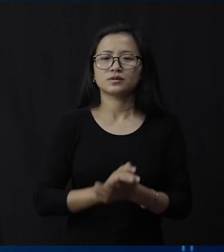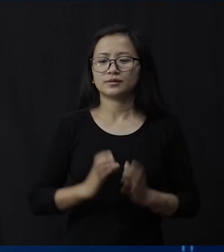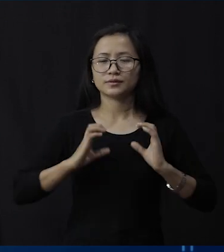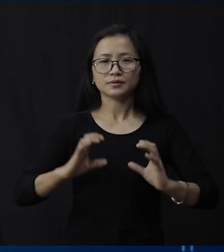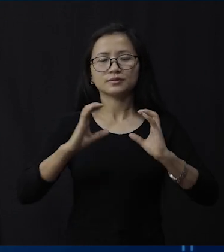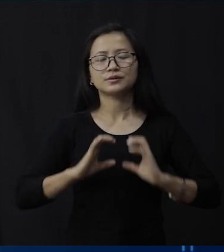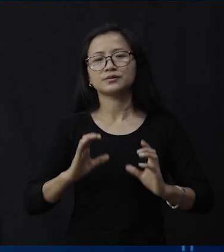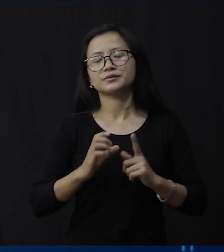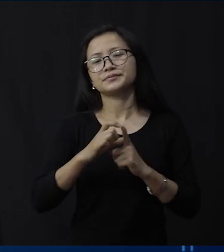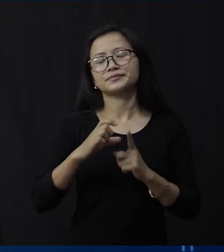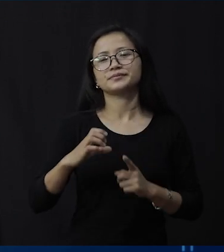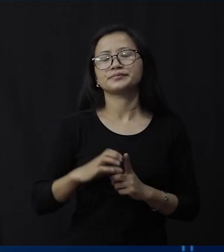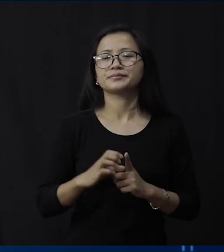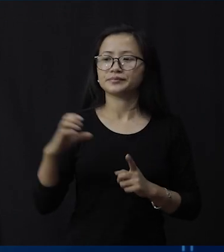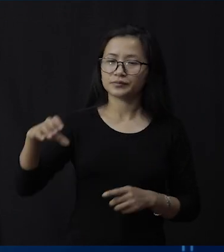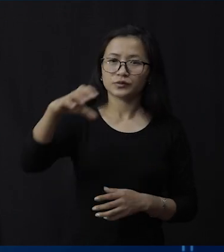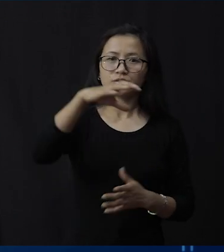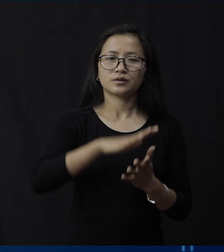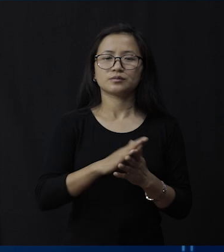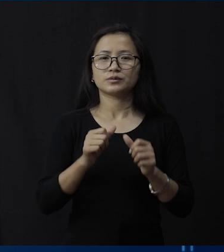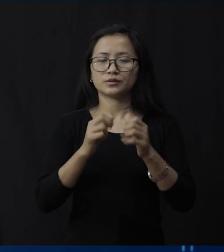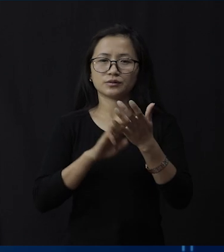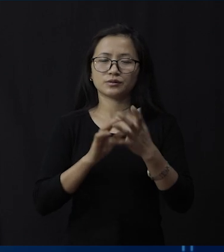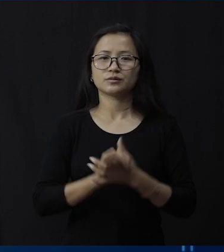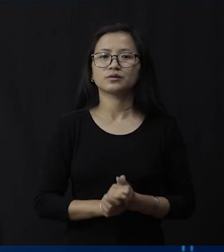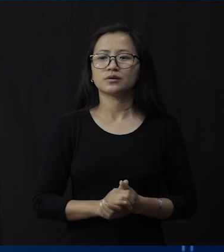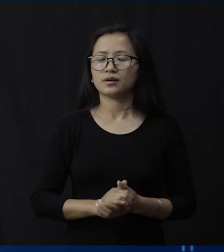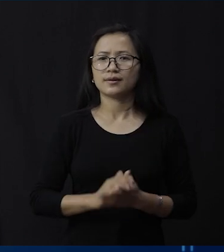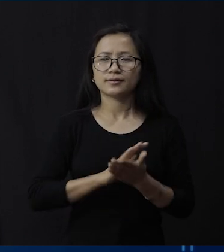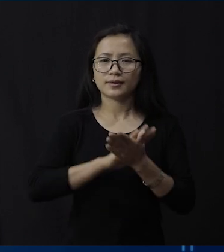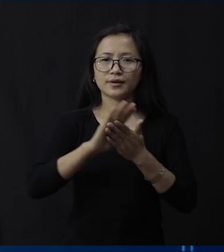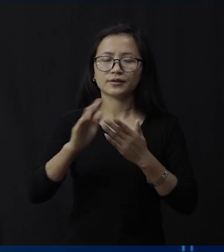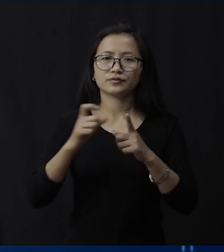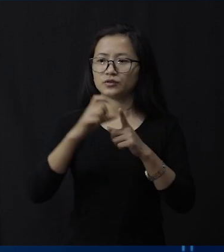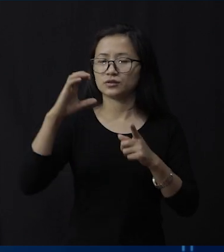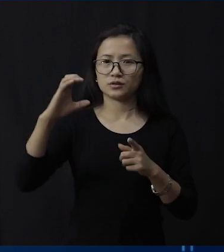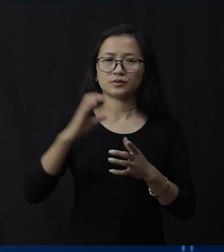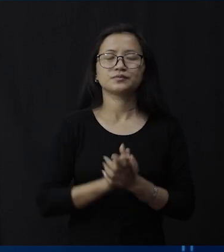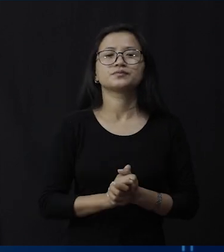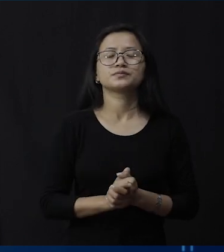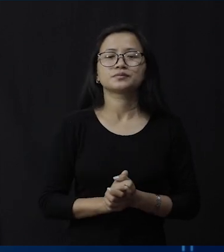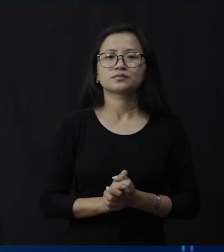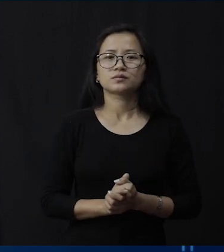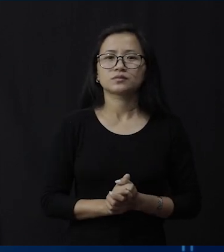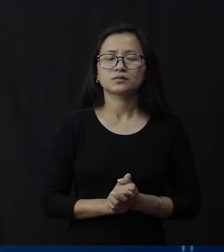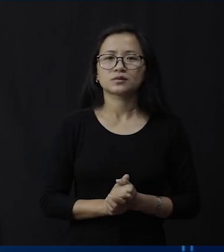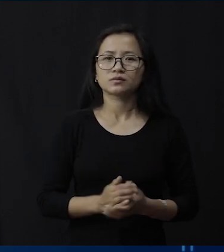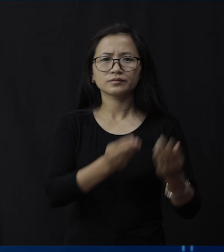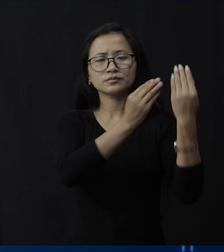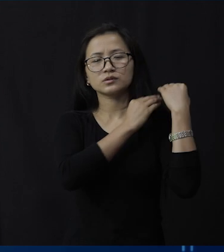care by the district administration, and the head of district administration is DC, right? So he